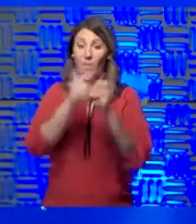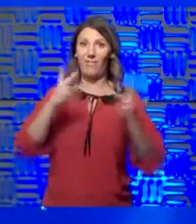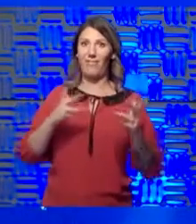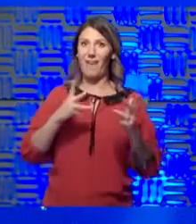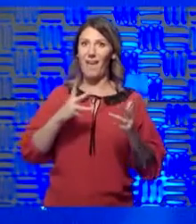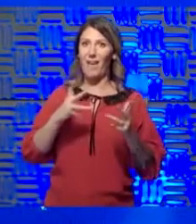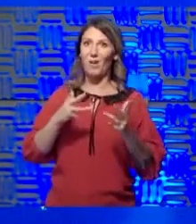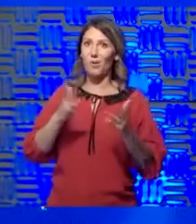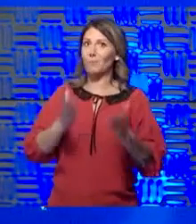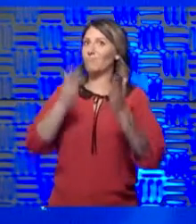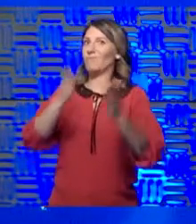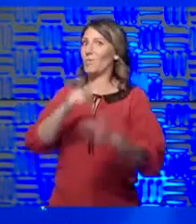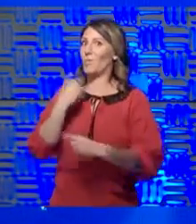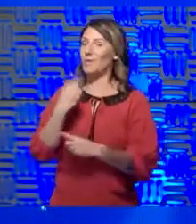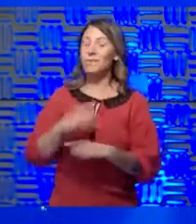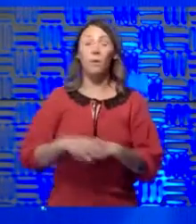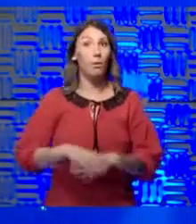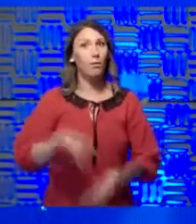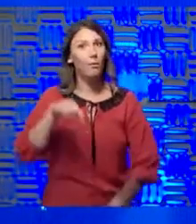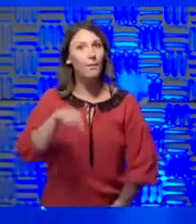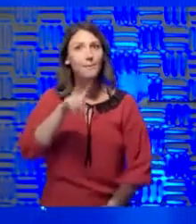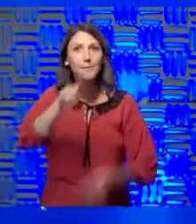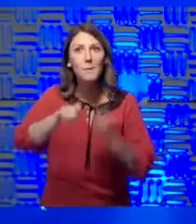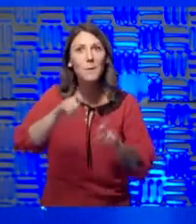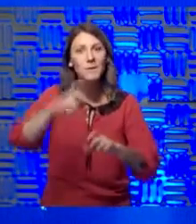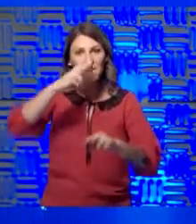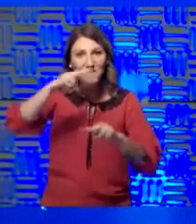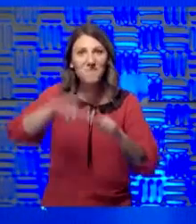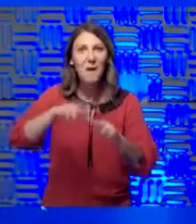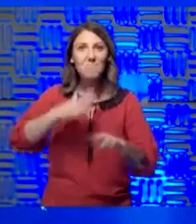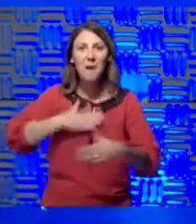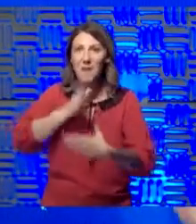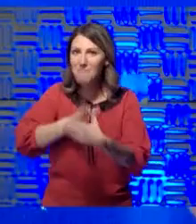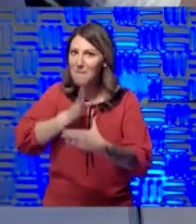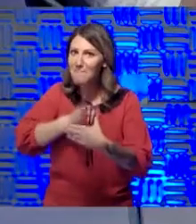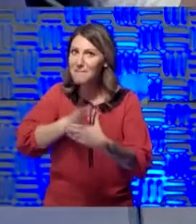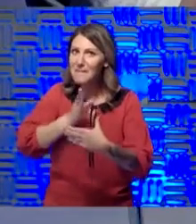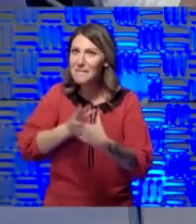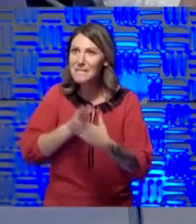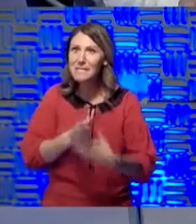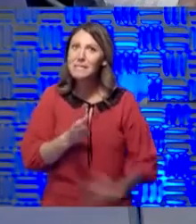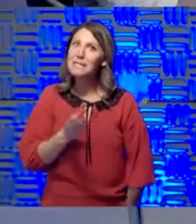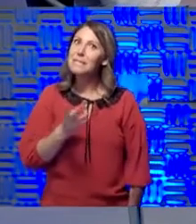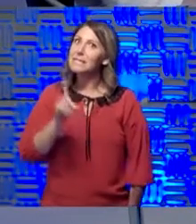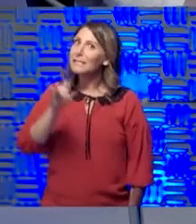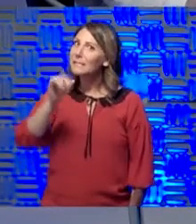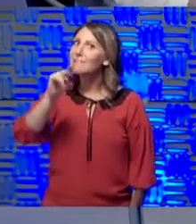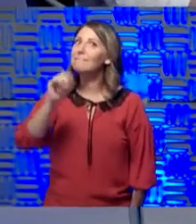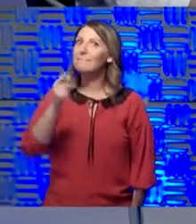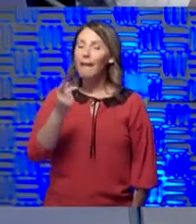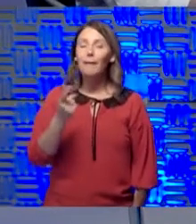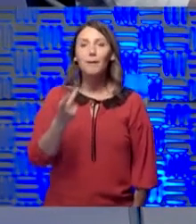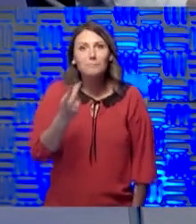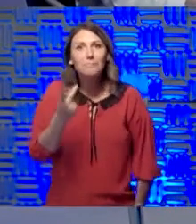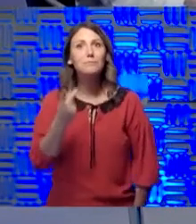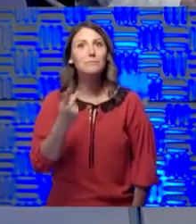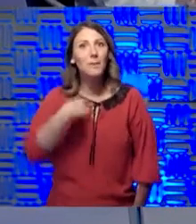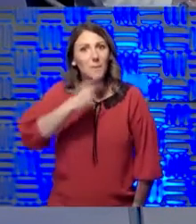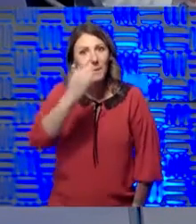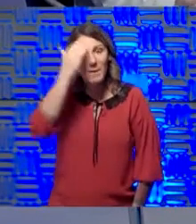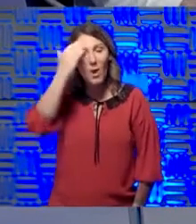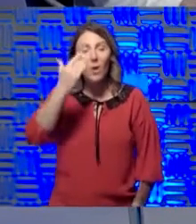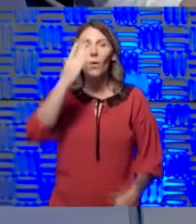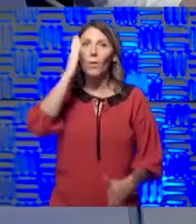question. This is going to be fun because this is one of my pet peeves, and David and I and Dana both know it, so we're probably going to get into it. Yeah. All